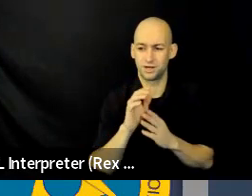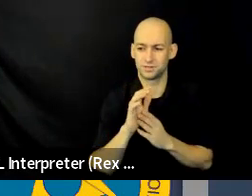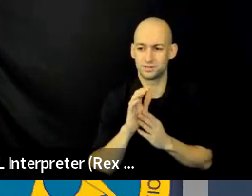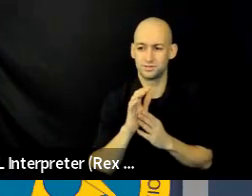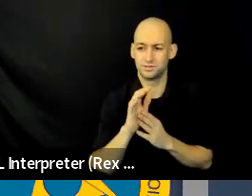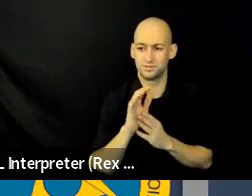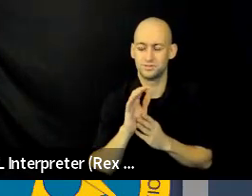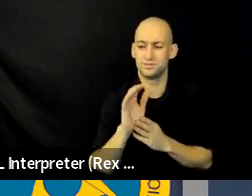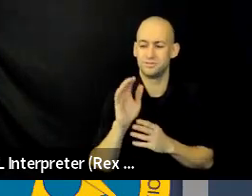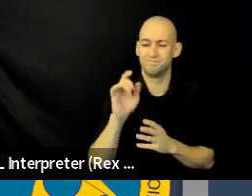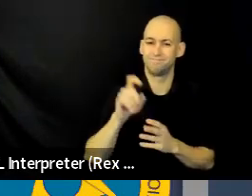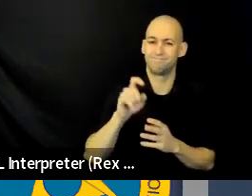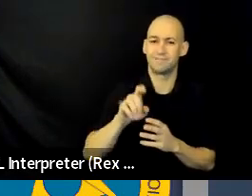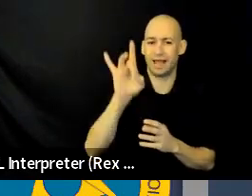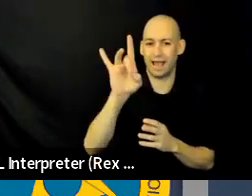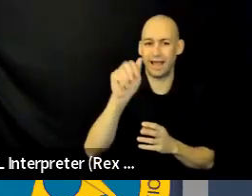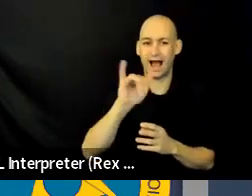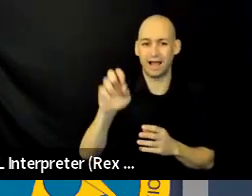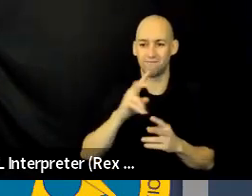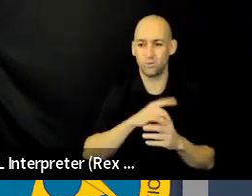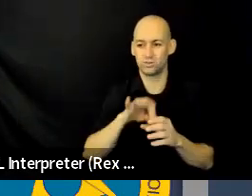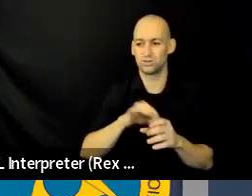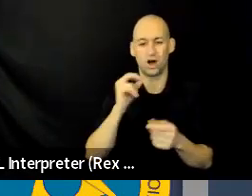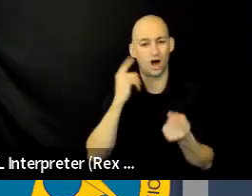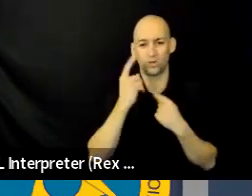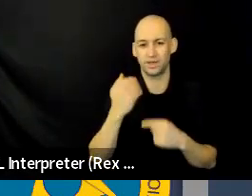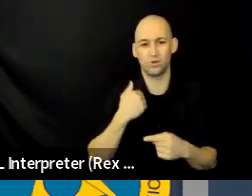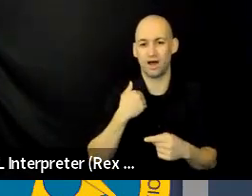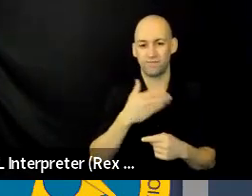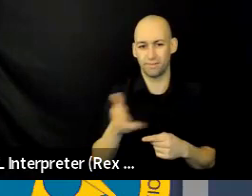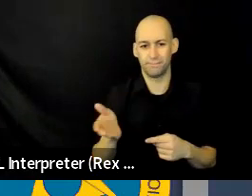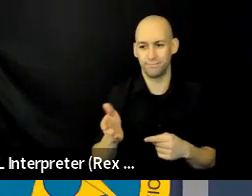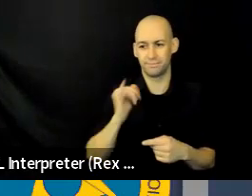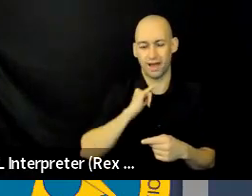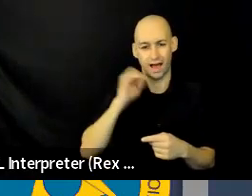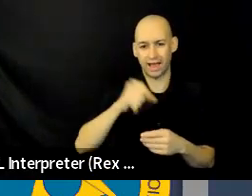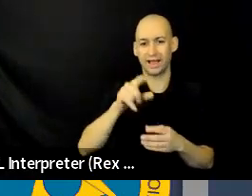You need 8 aye votes here. I don't think you have them, because I can count.